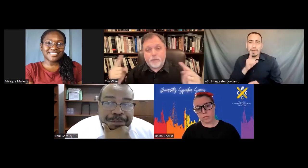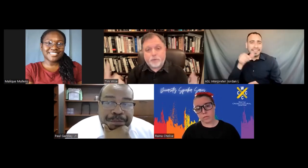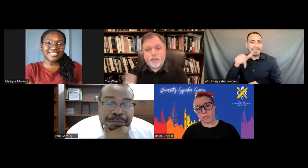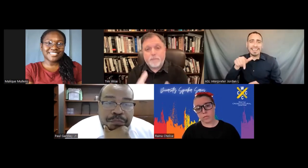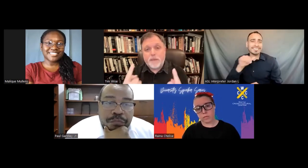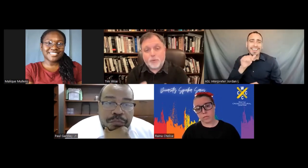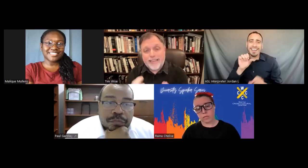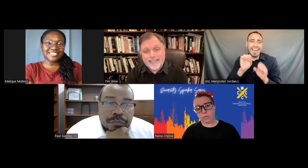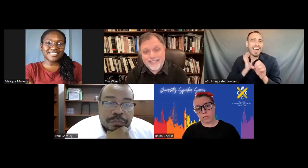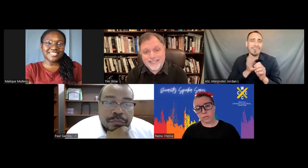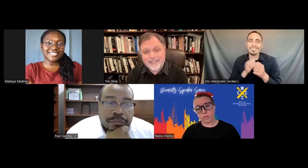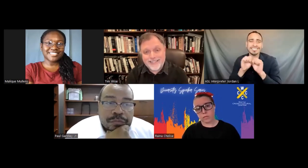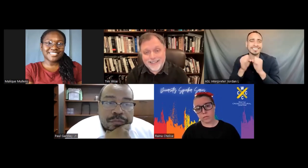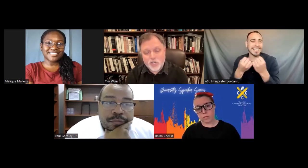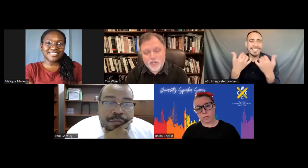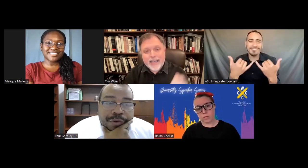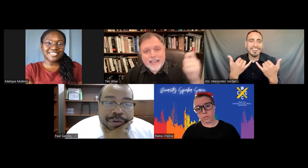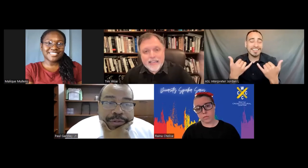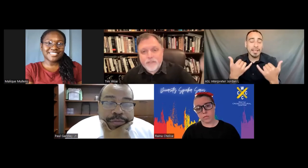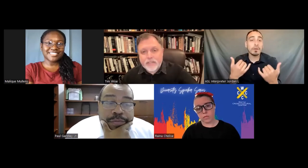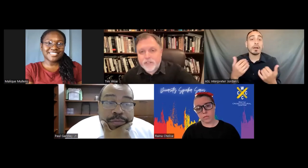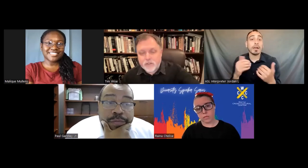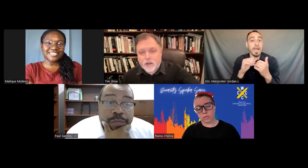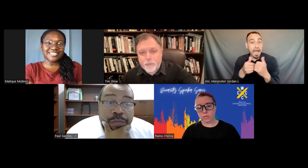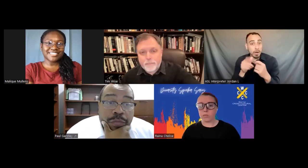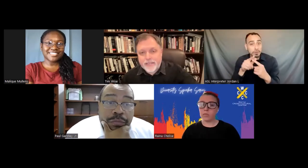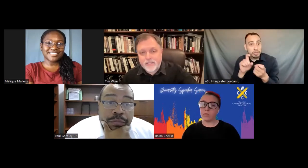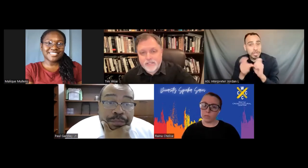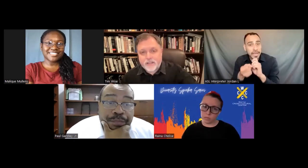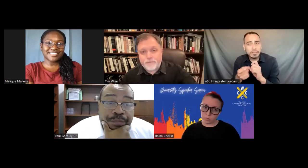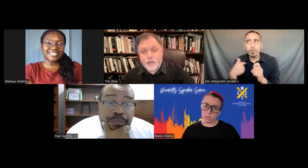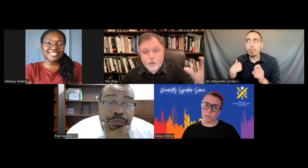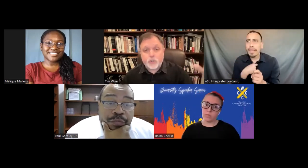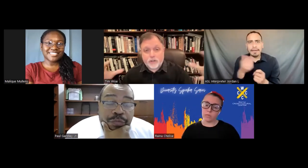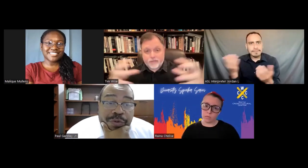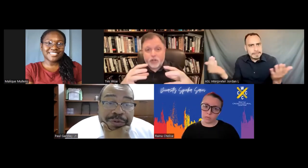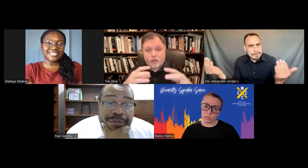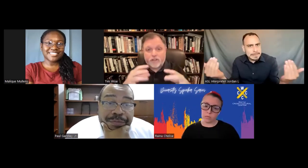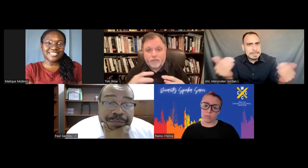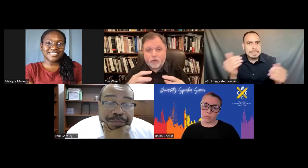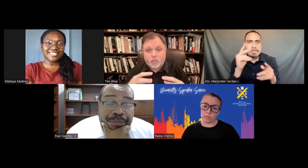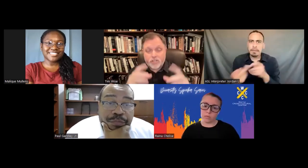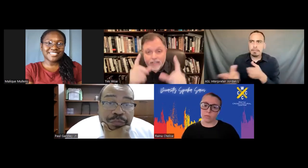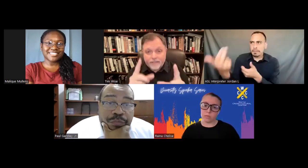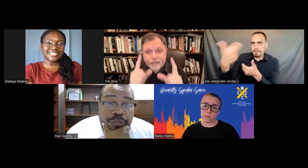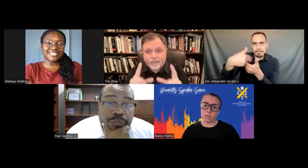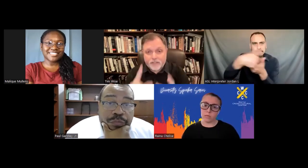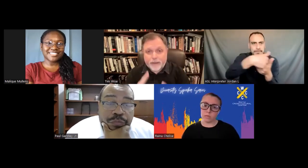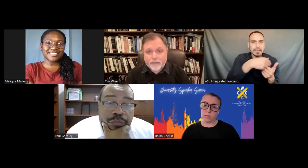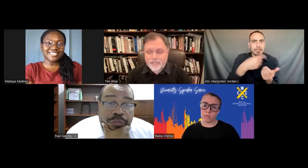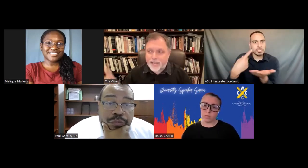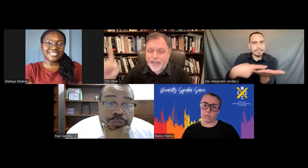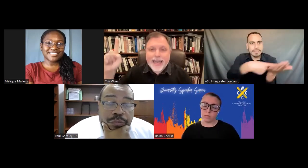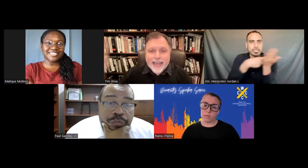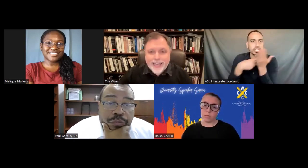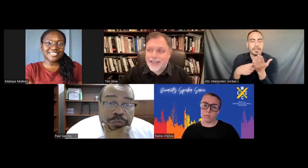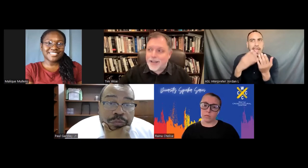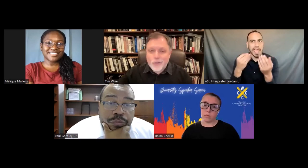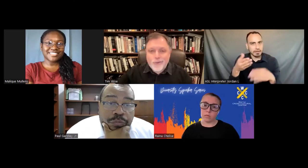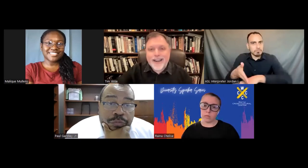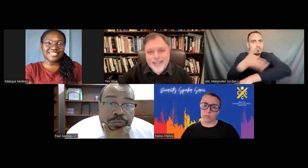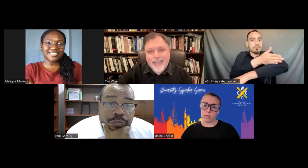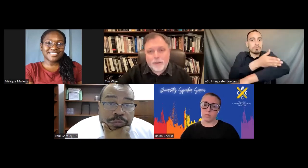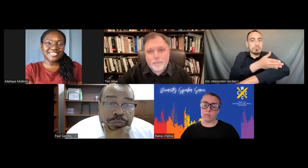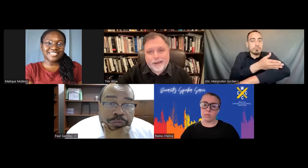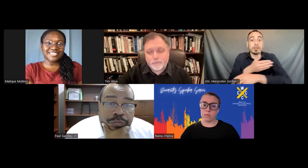is if we bring people into the discussion, even if it's on the basis of the notion of interest convergence, even if it's about saying, hey,